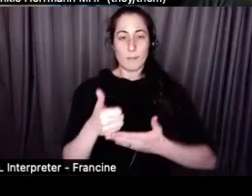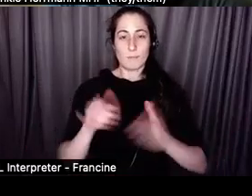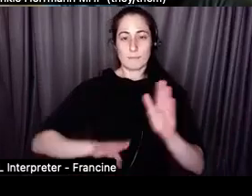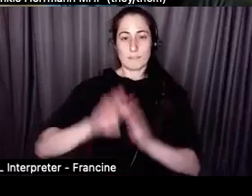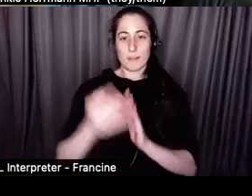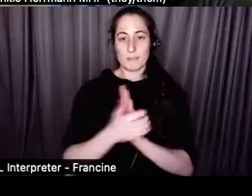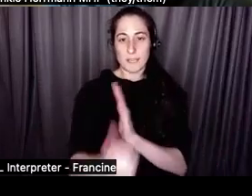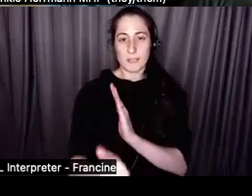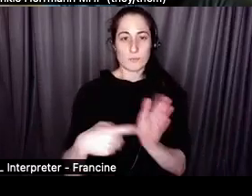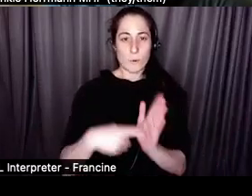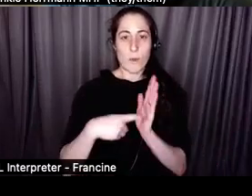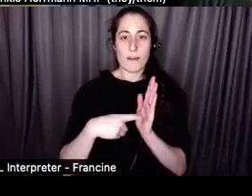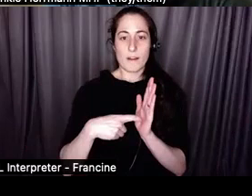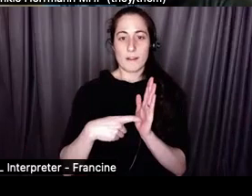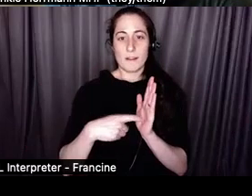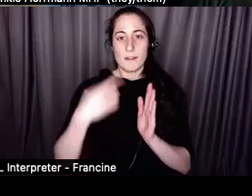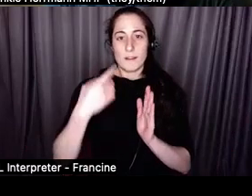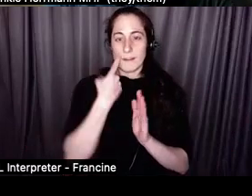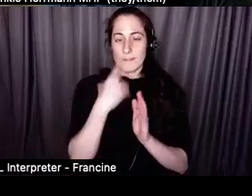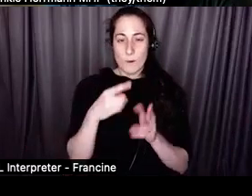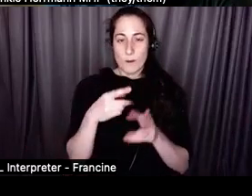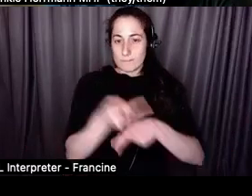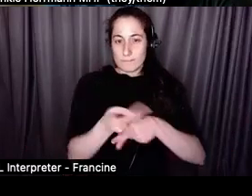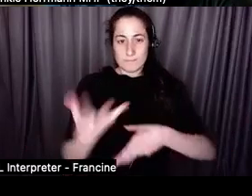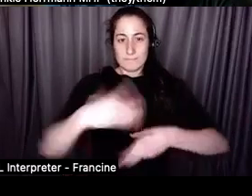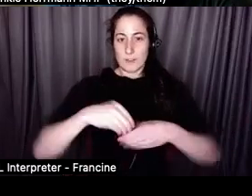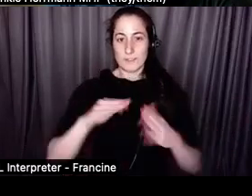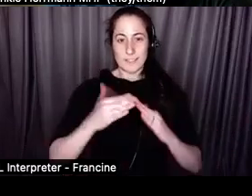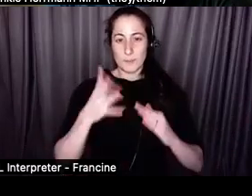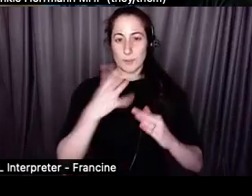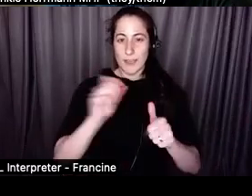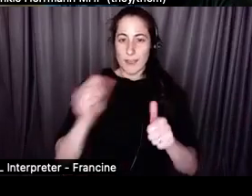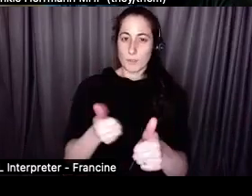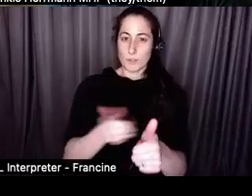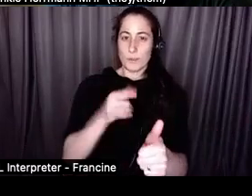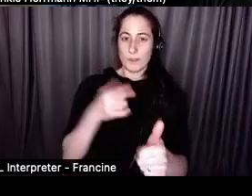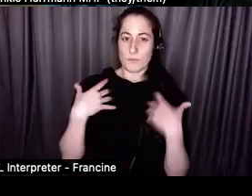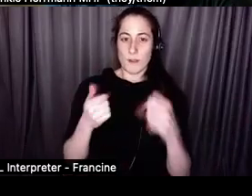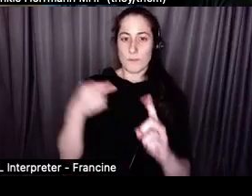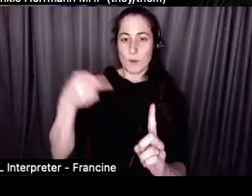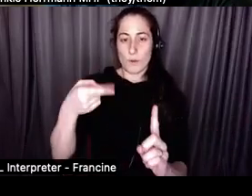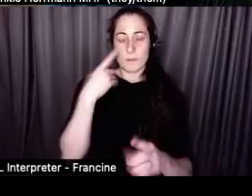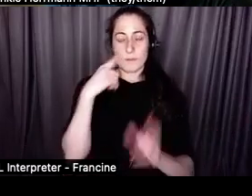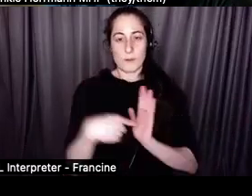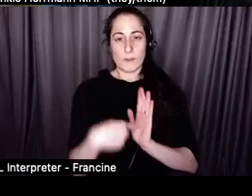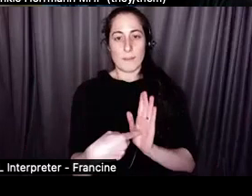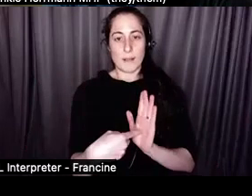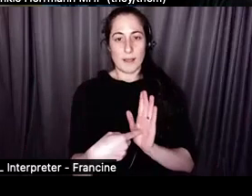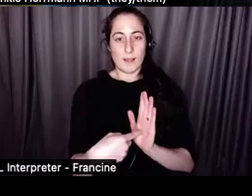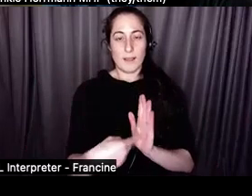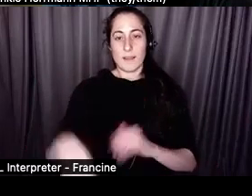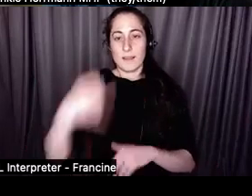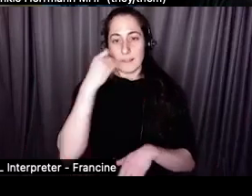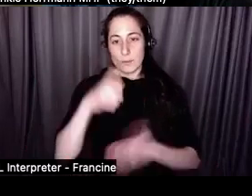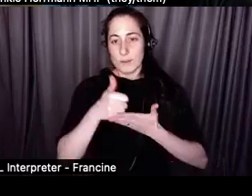skills necessary for remaining in community and pursuing your recovery goals. So some examples are, if you need assistance